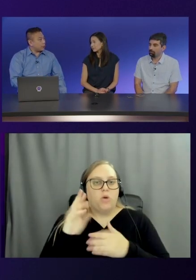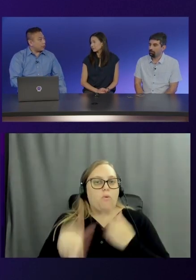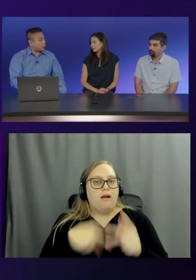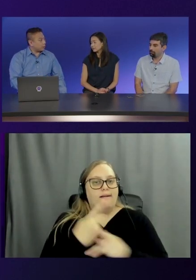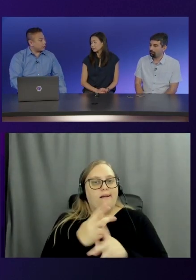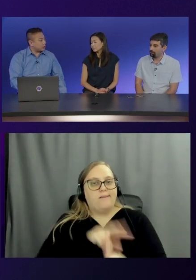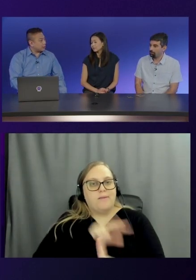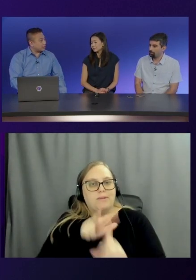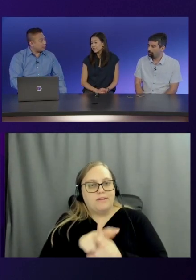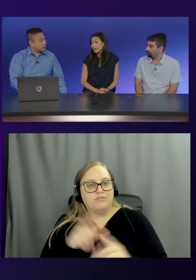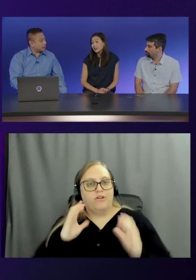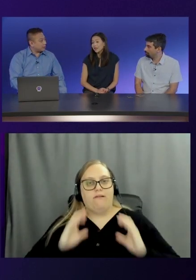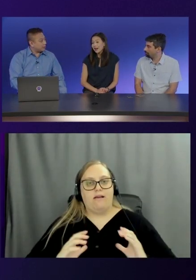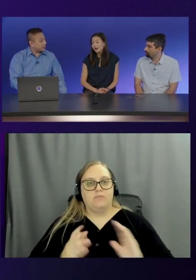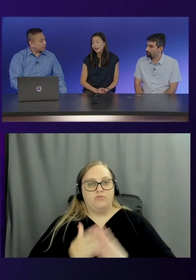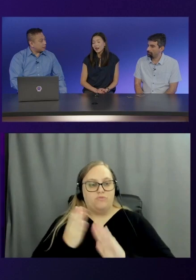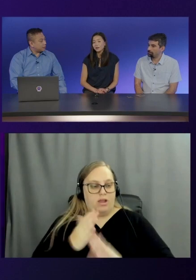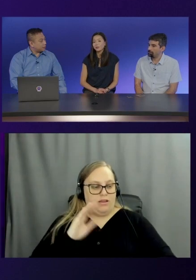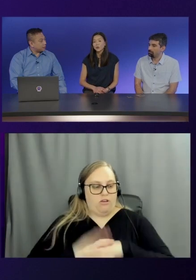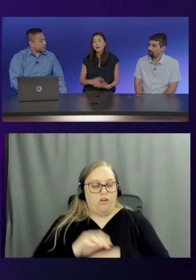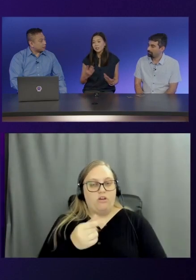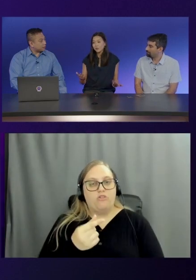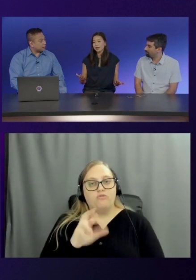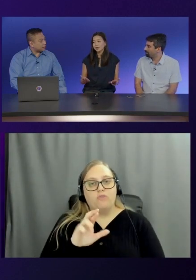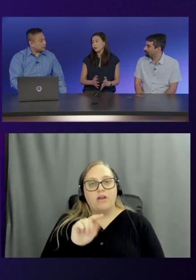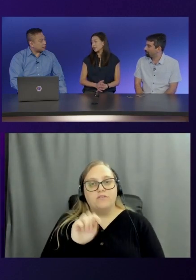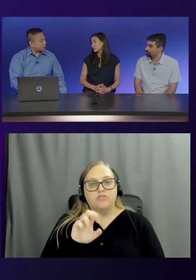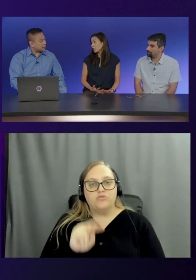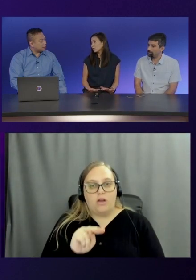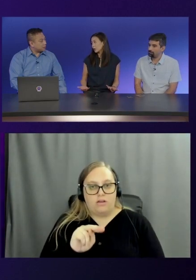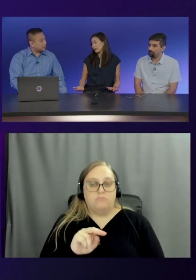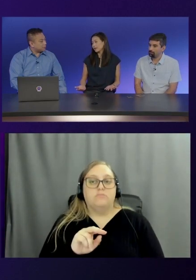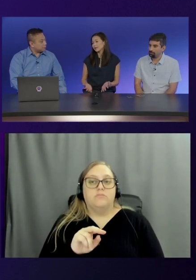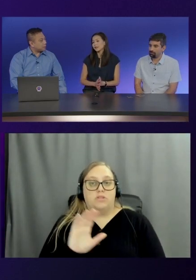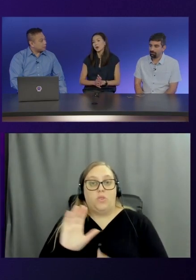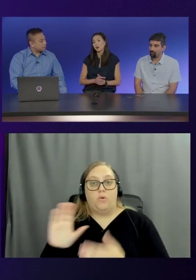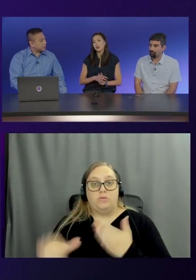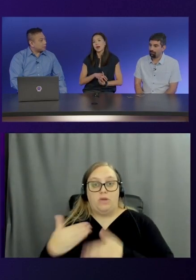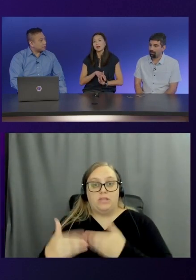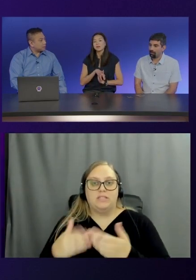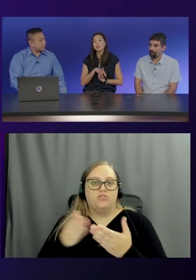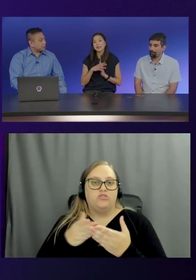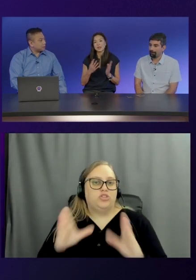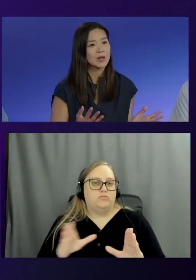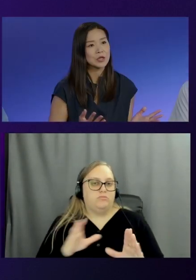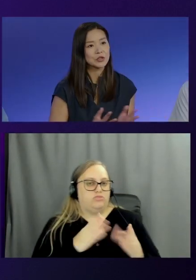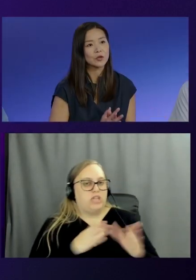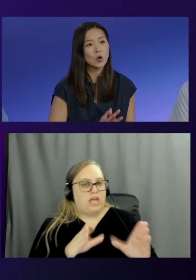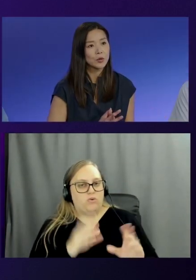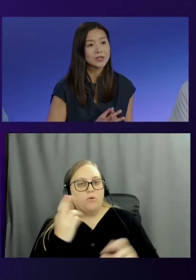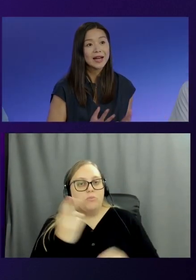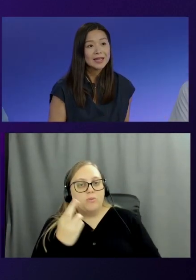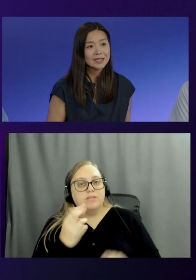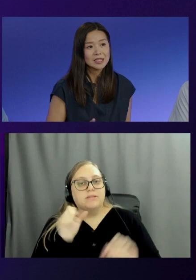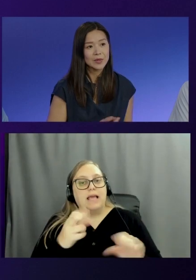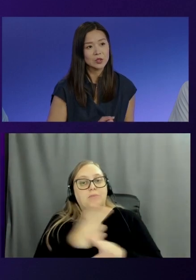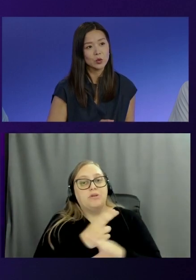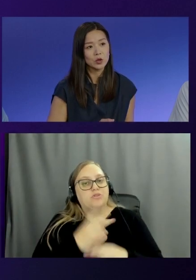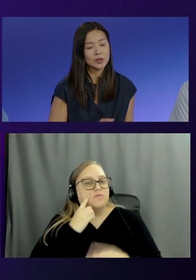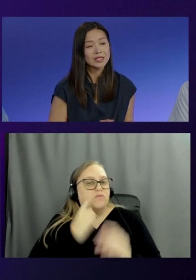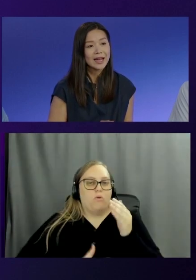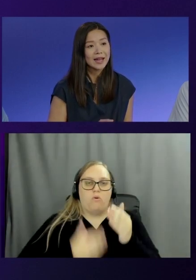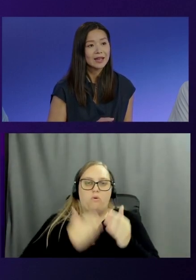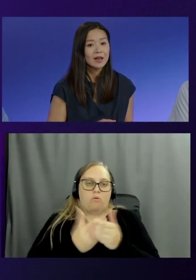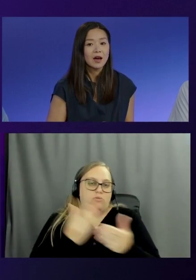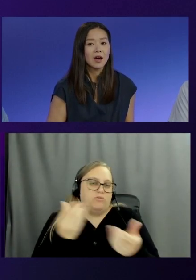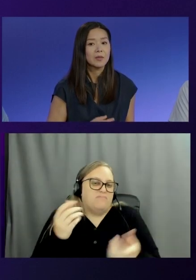customers running on Graviton? Yeah, Graviton processors, they're general purpose. So that means they can be used for almost any Linux-based